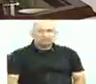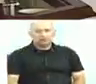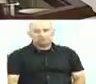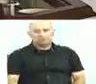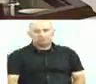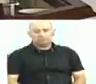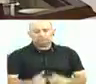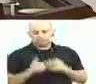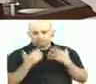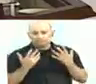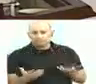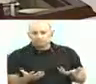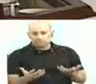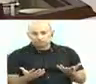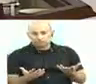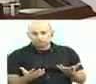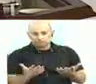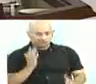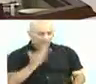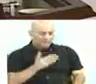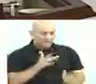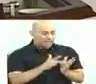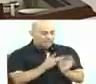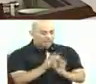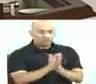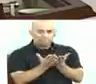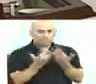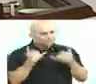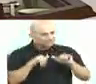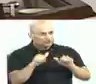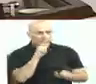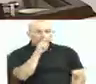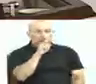So our gospel is still true.